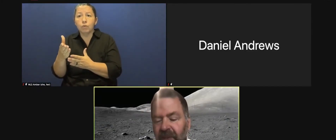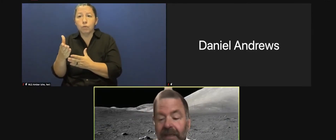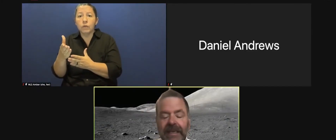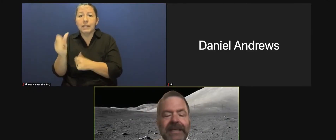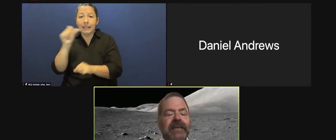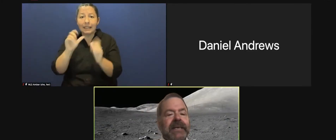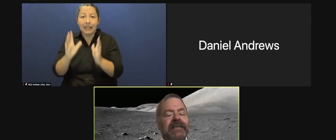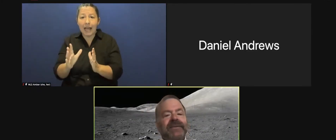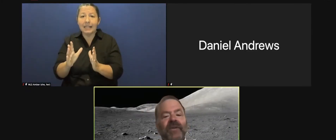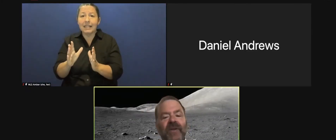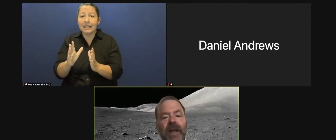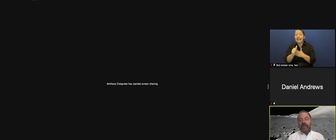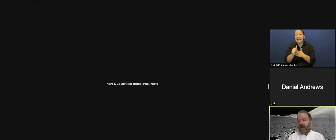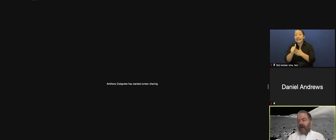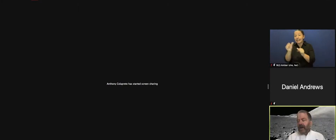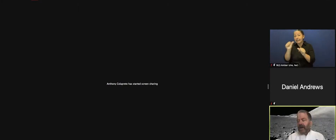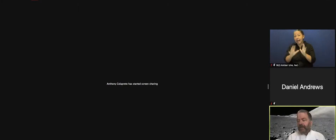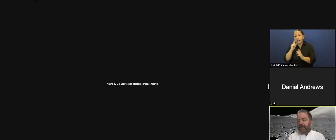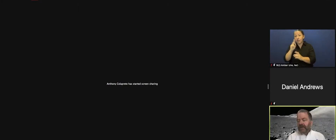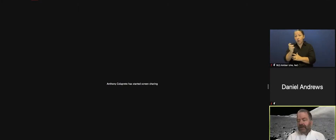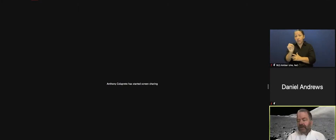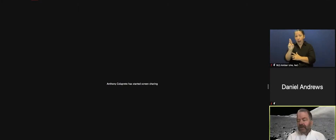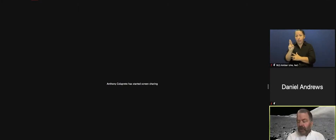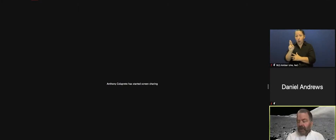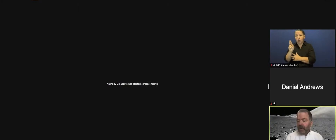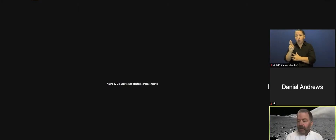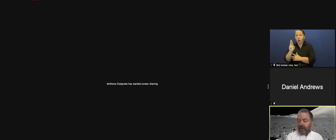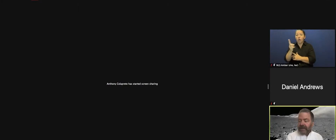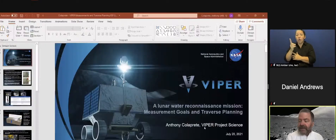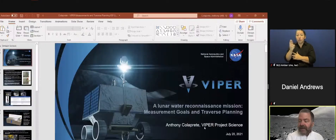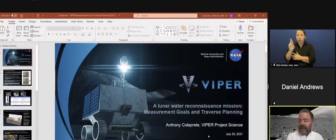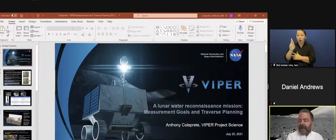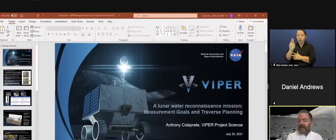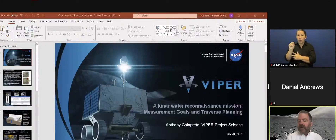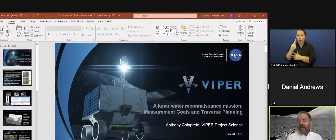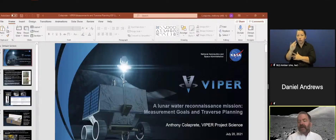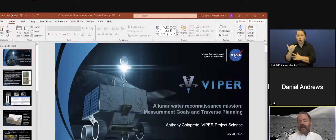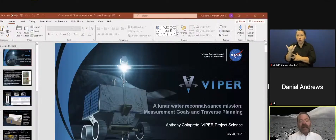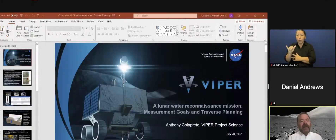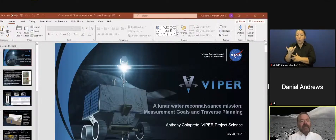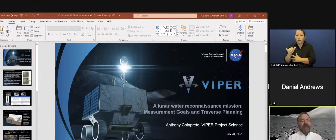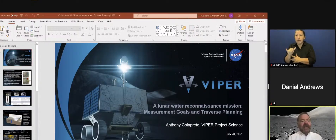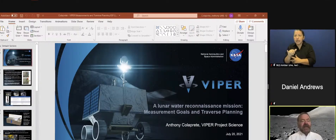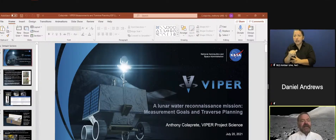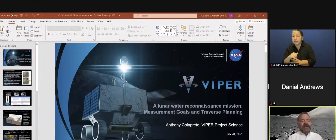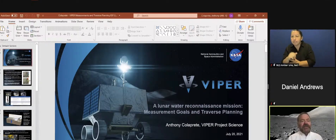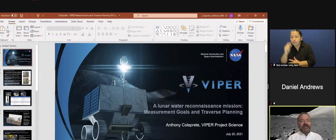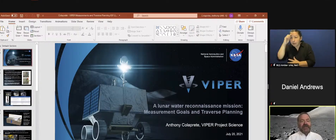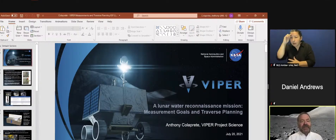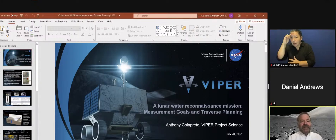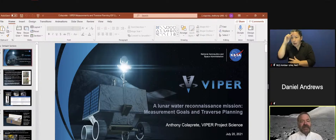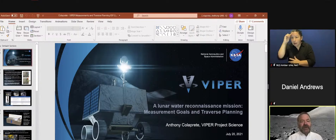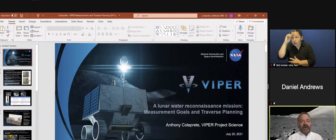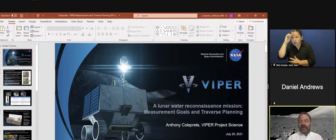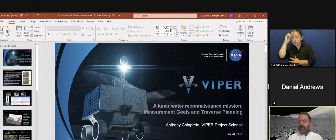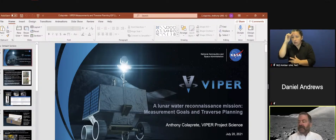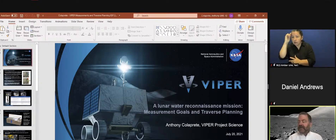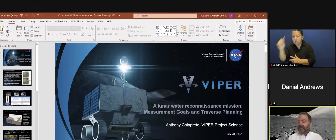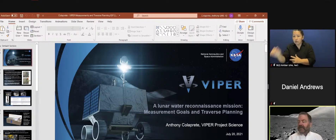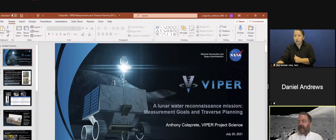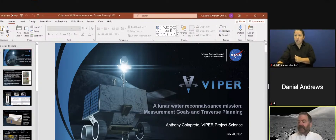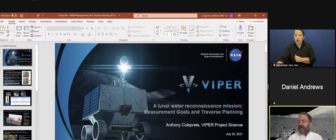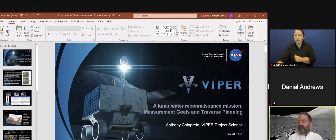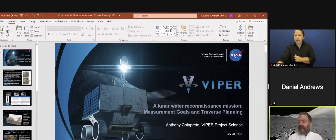scientist, the lead scientist for Viper, Dr. Tony Colaprete. And Tony, in addition to his current